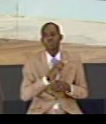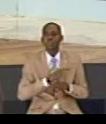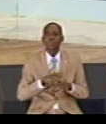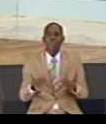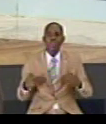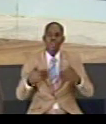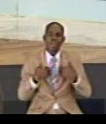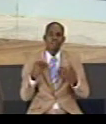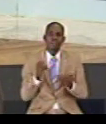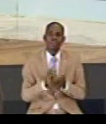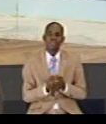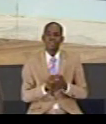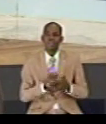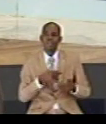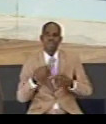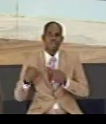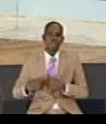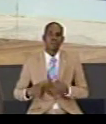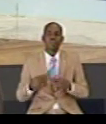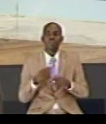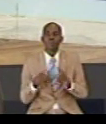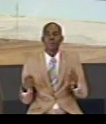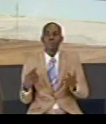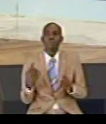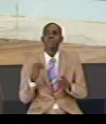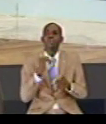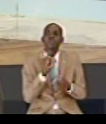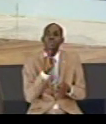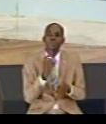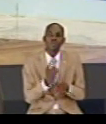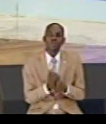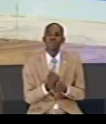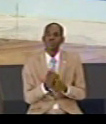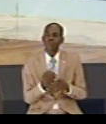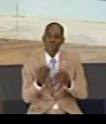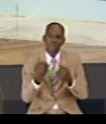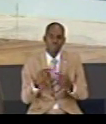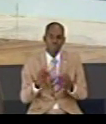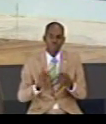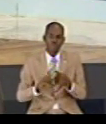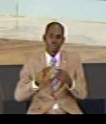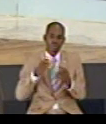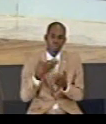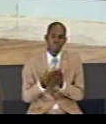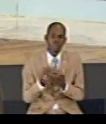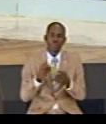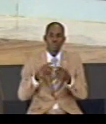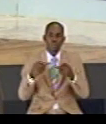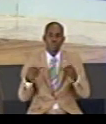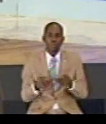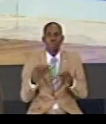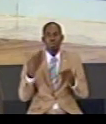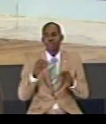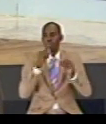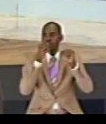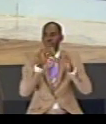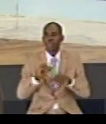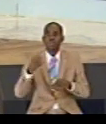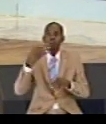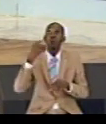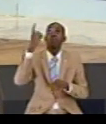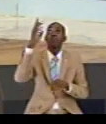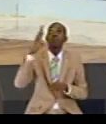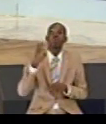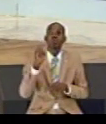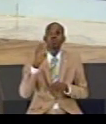He's literally hurrying up to get to the place of the blessing of God so that he